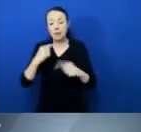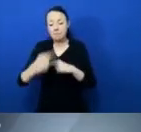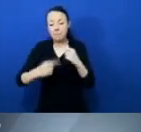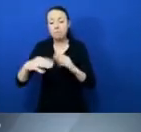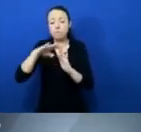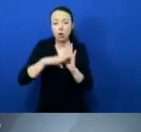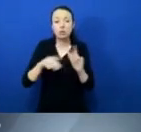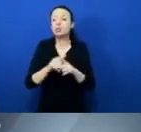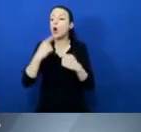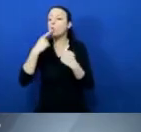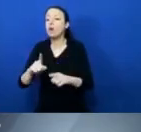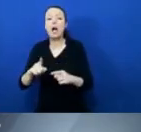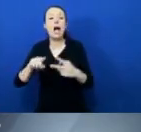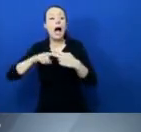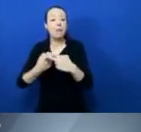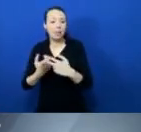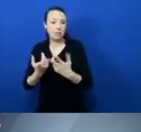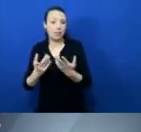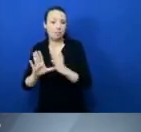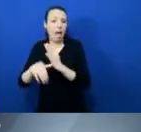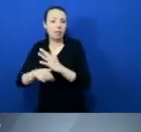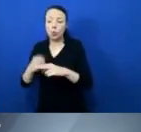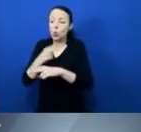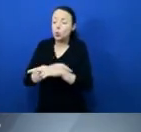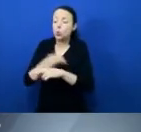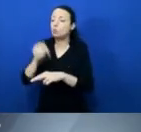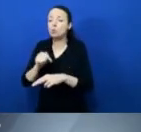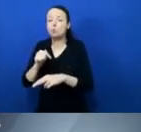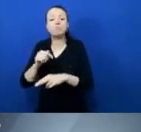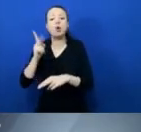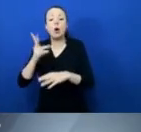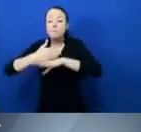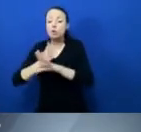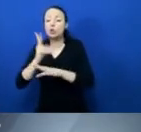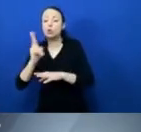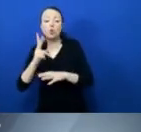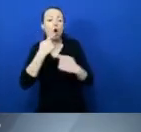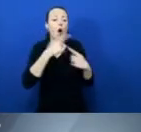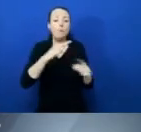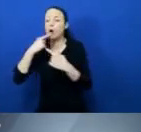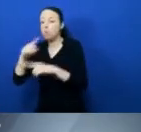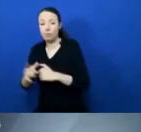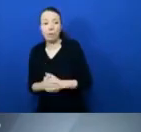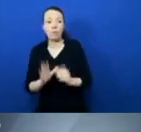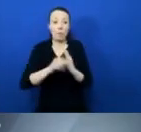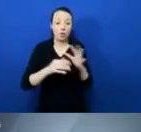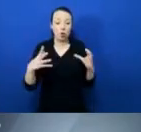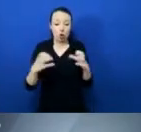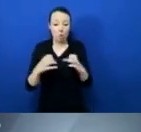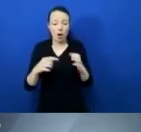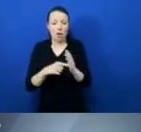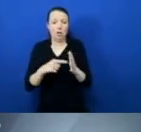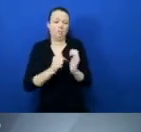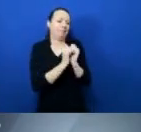needed changes, interdisciplinary approach that requires the change of processes and responsibilities, because it